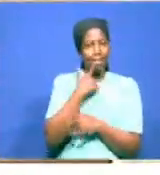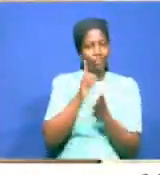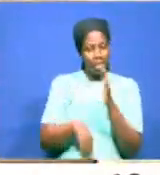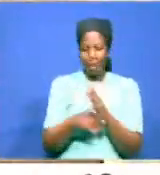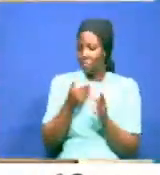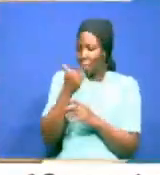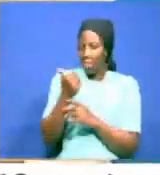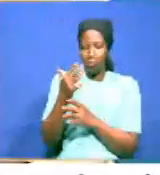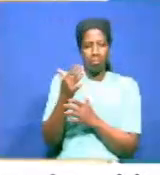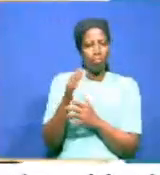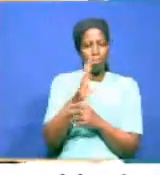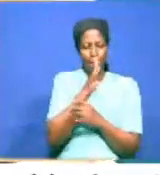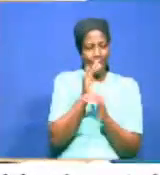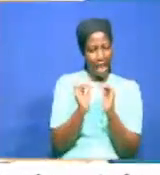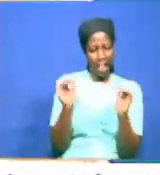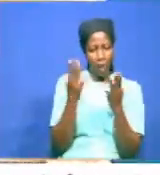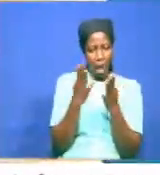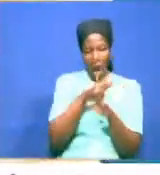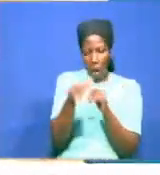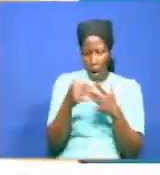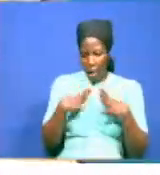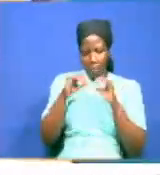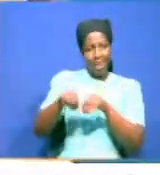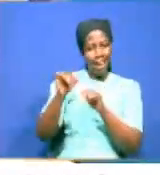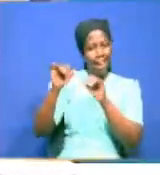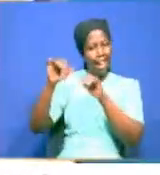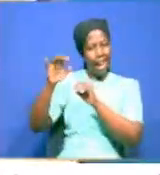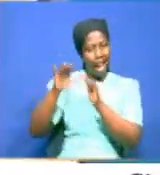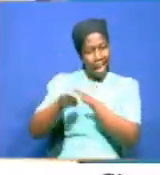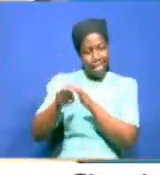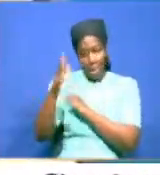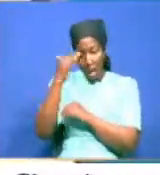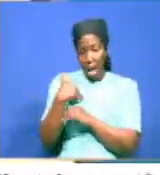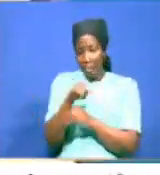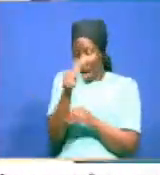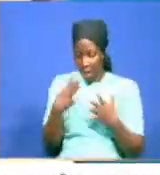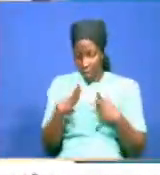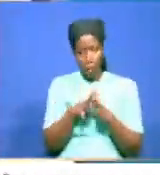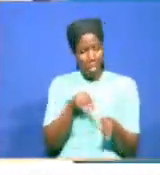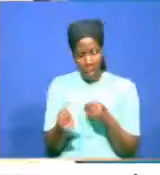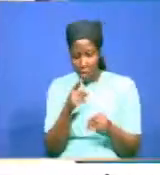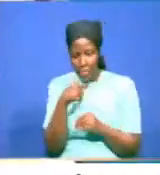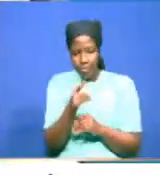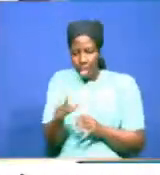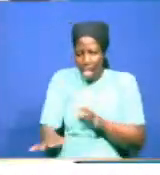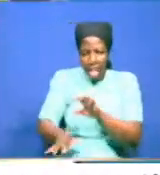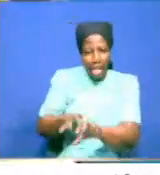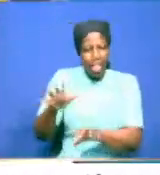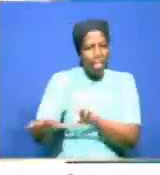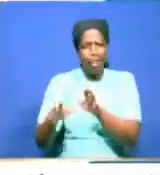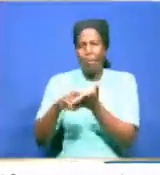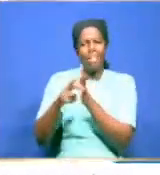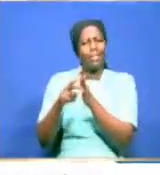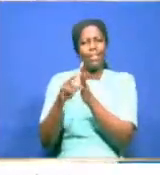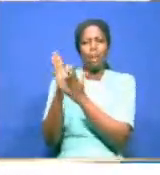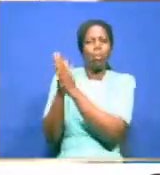too high, there are some persons with disabilities who crawl, which means they cannot even wash their hands if they're so high. Yes. And also sometimes if they are too low,